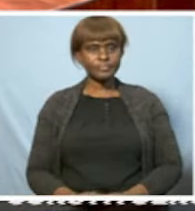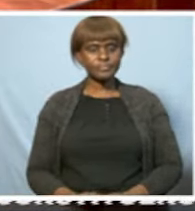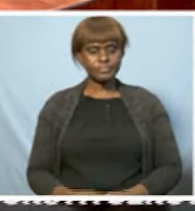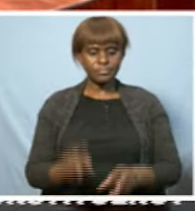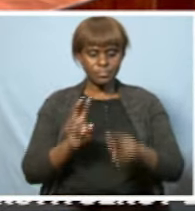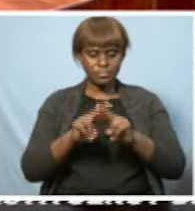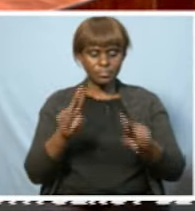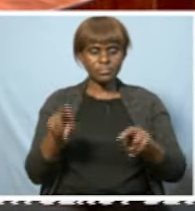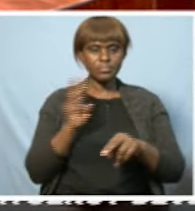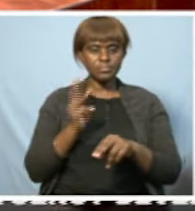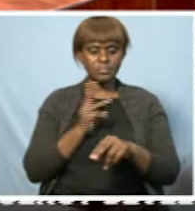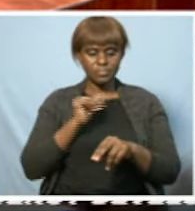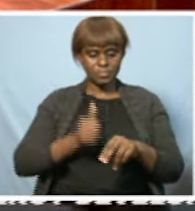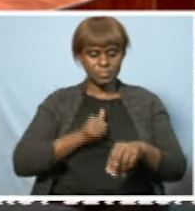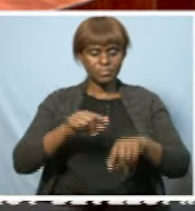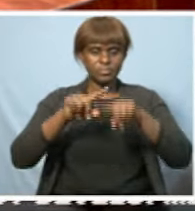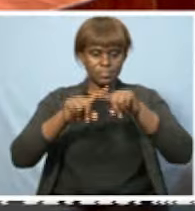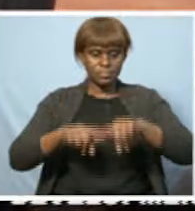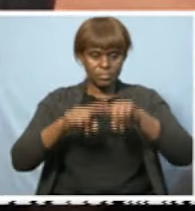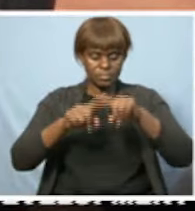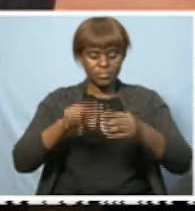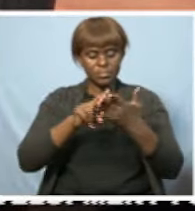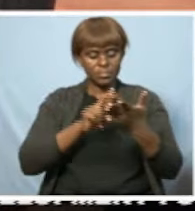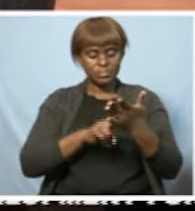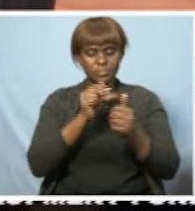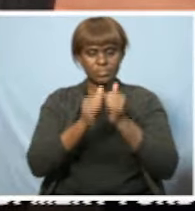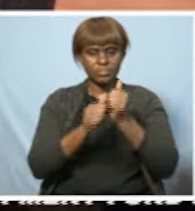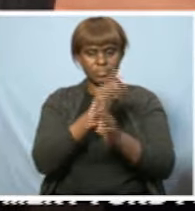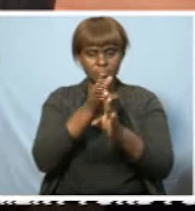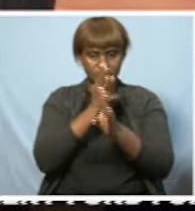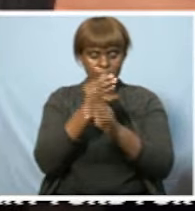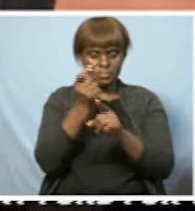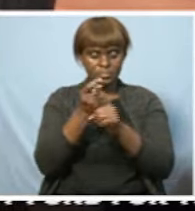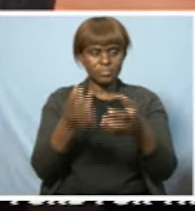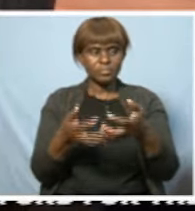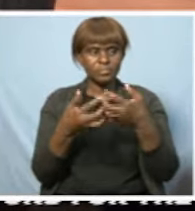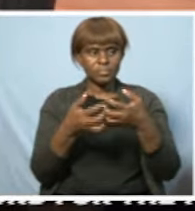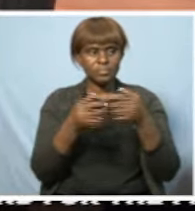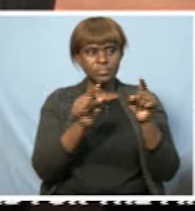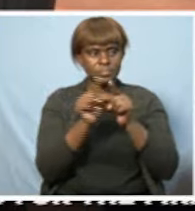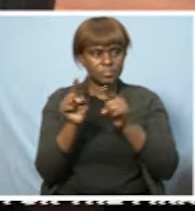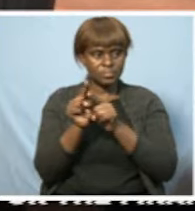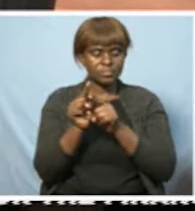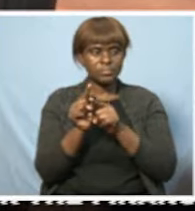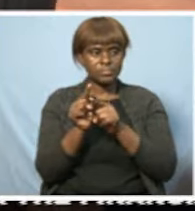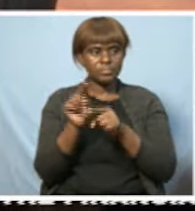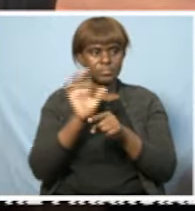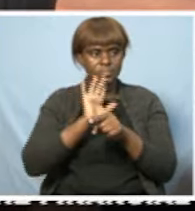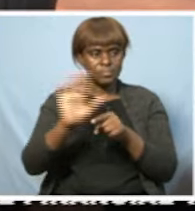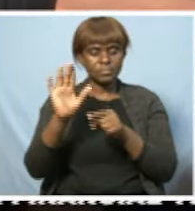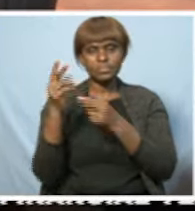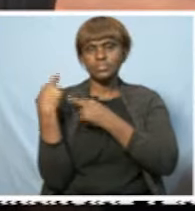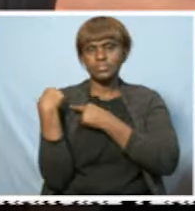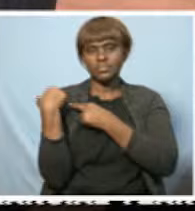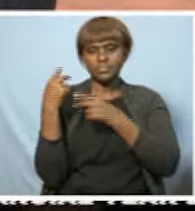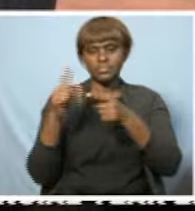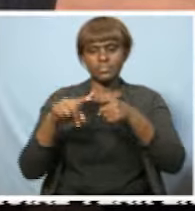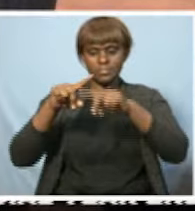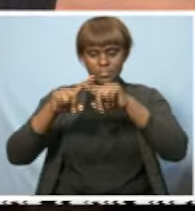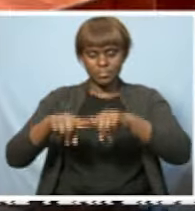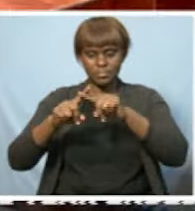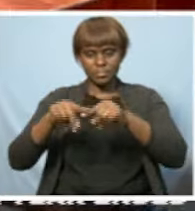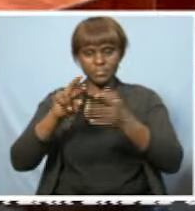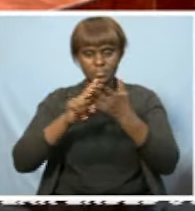Chair, we rely on the report that is generated by engineering as well. Is that your role, to rely on the report